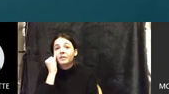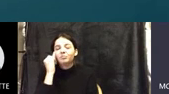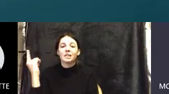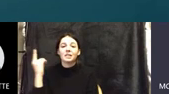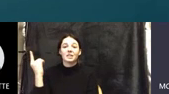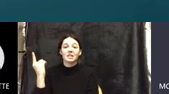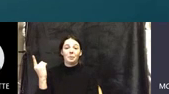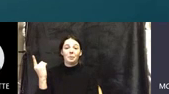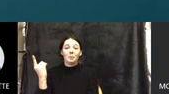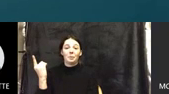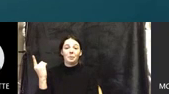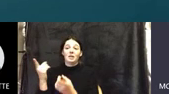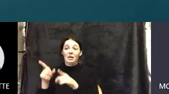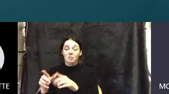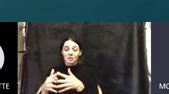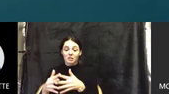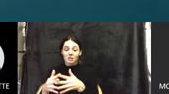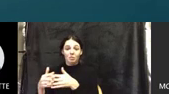attacker.